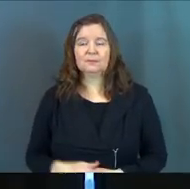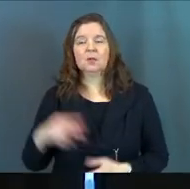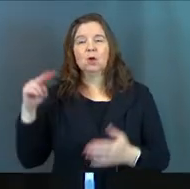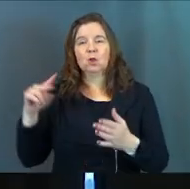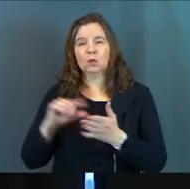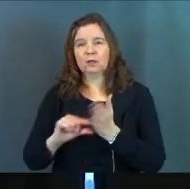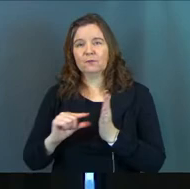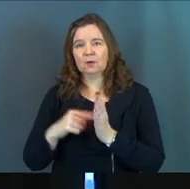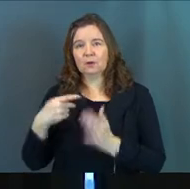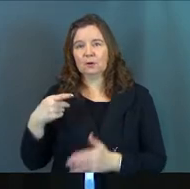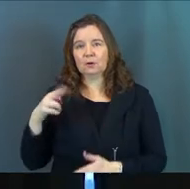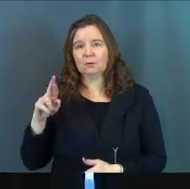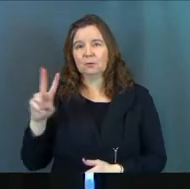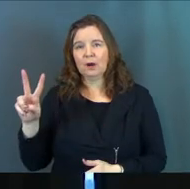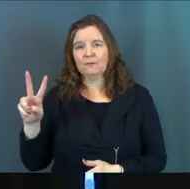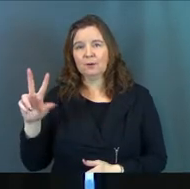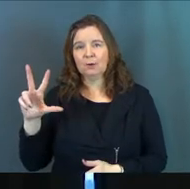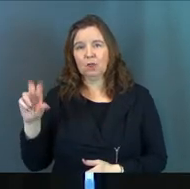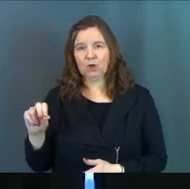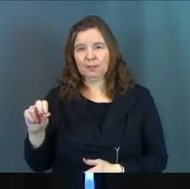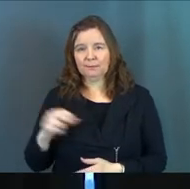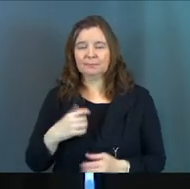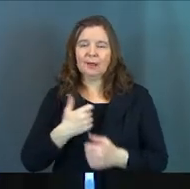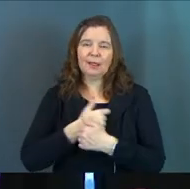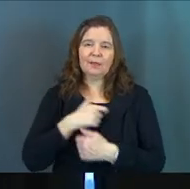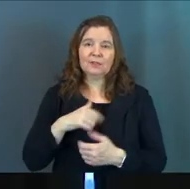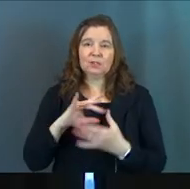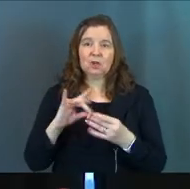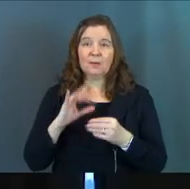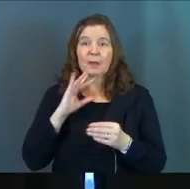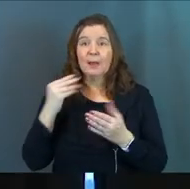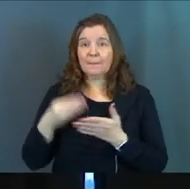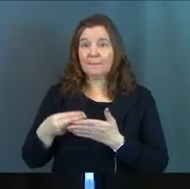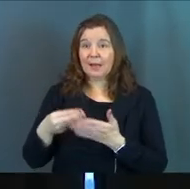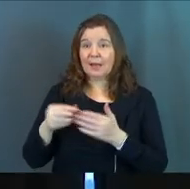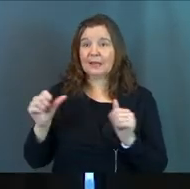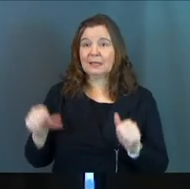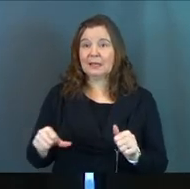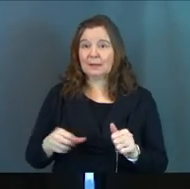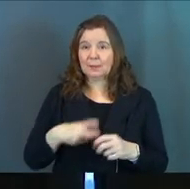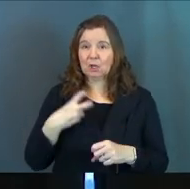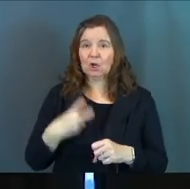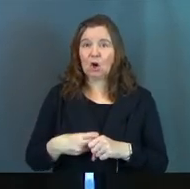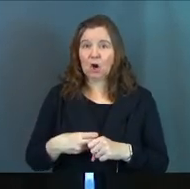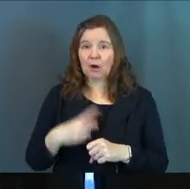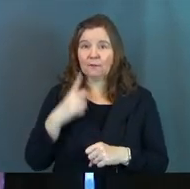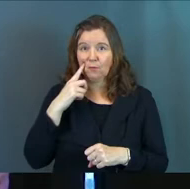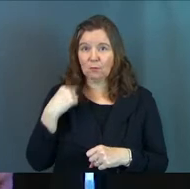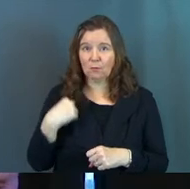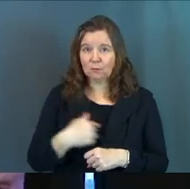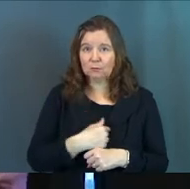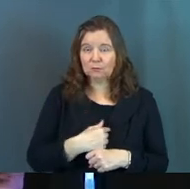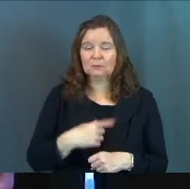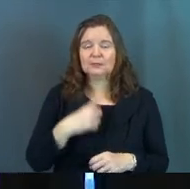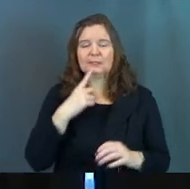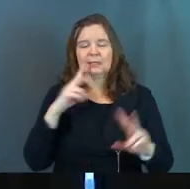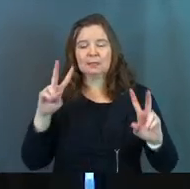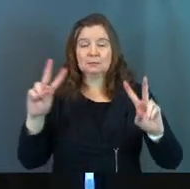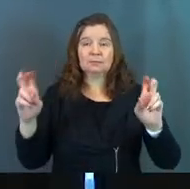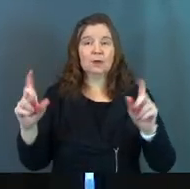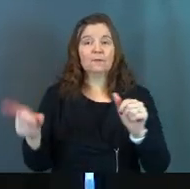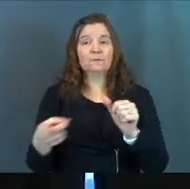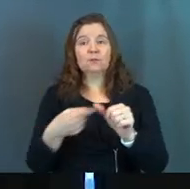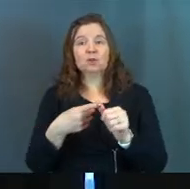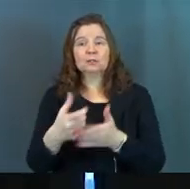Look at this verses, Proverbs 30. Love this. This talks about the fact that money can be hard on us. He says this,